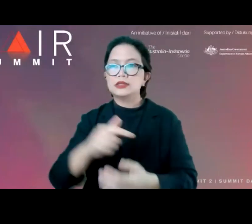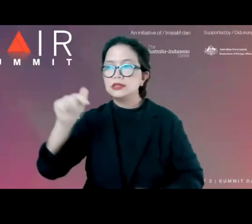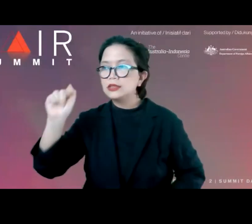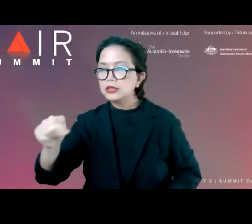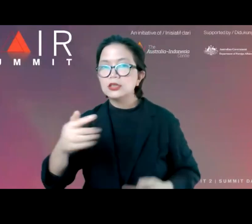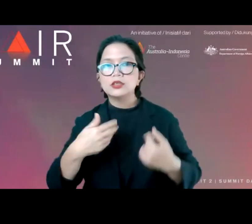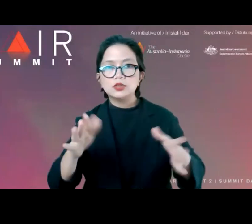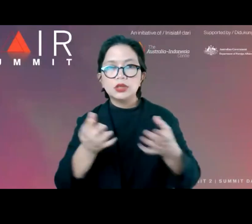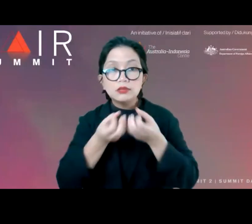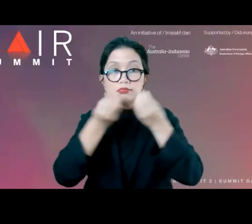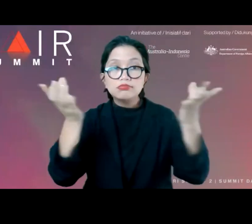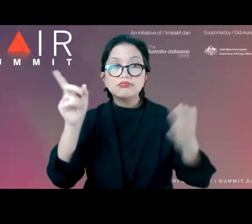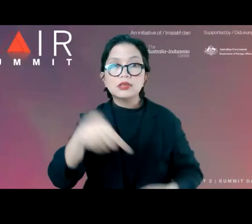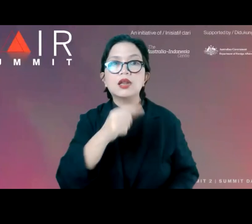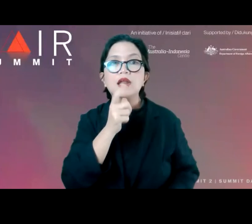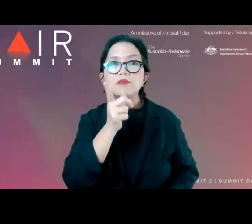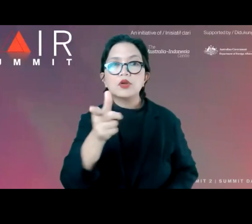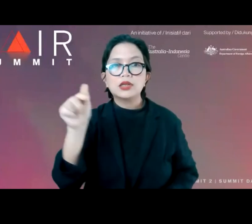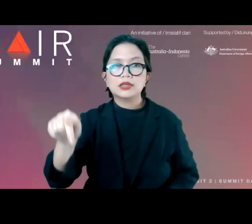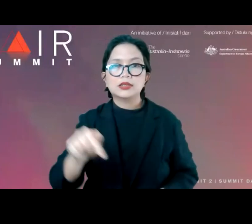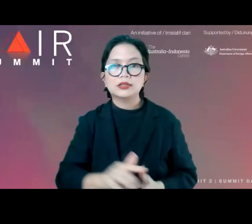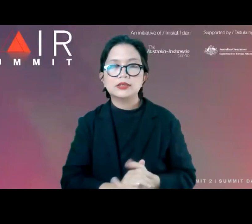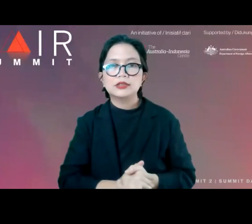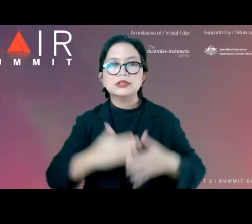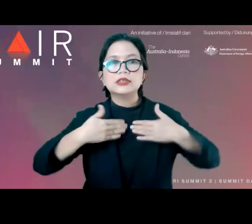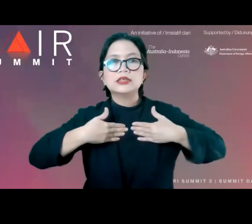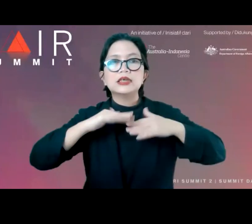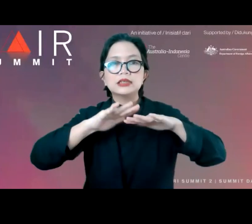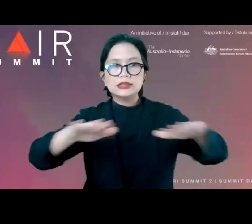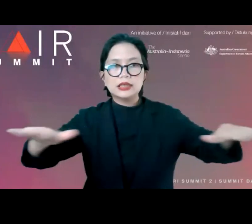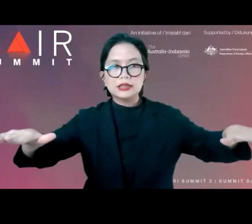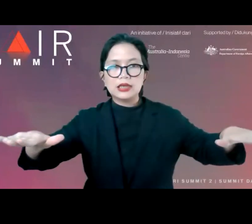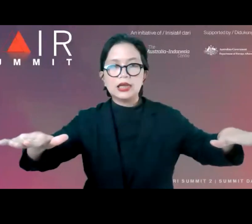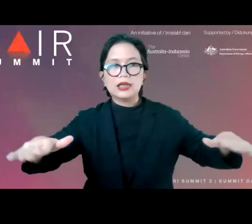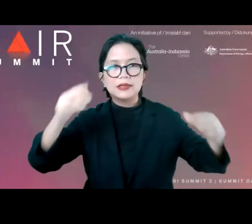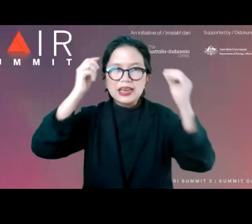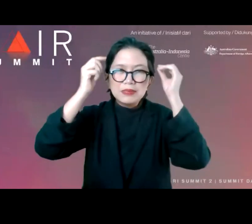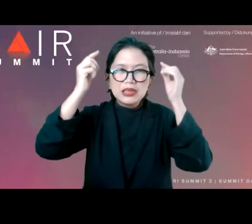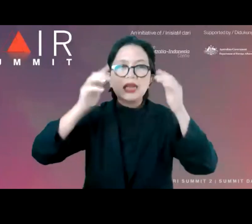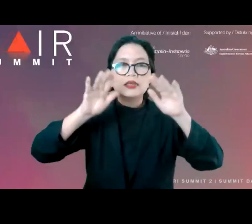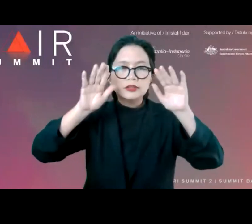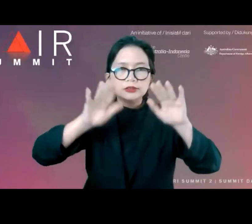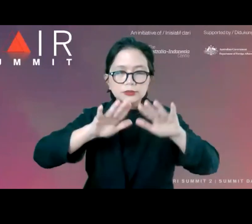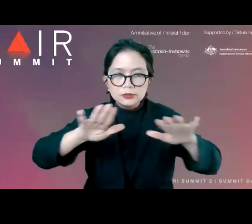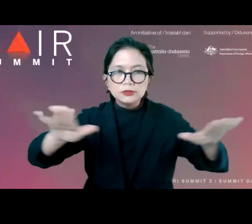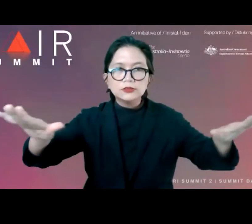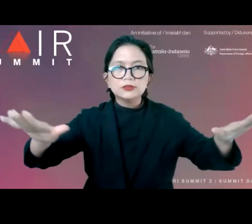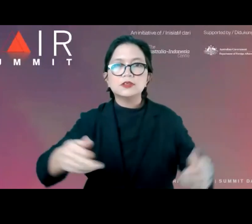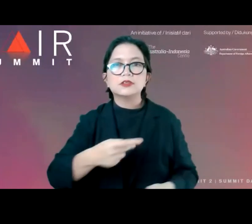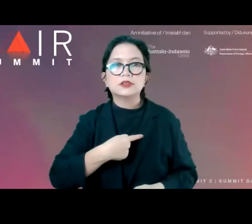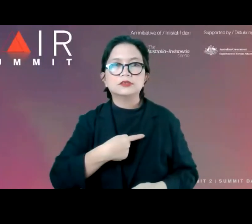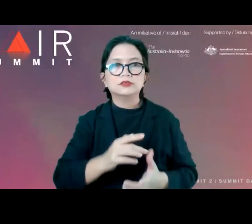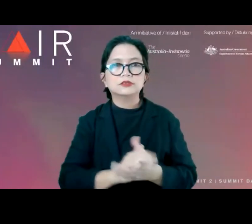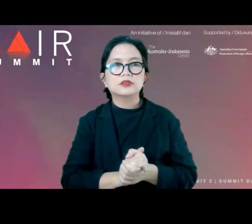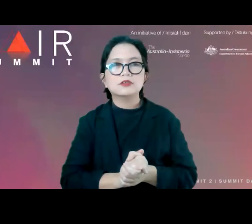well-being of the healthcare workers. We are demanding a lot of them. And very often they have to suffer a